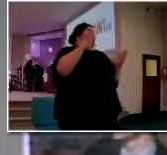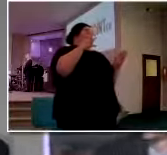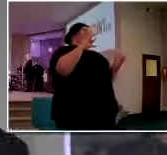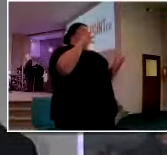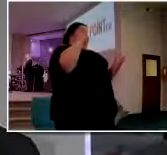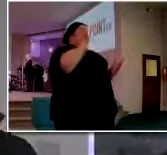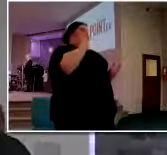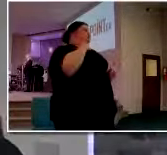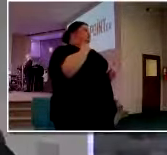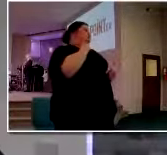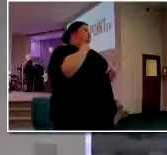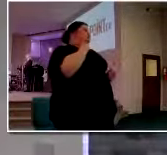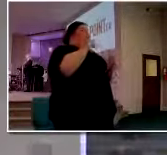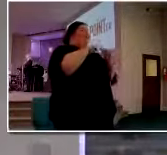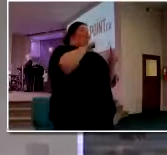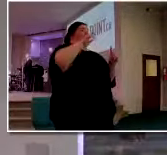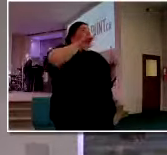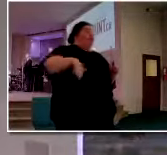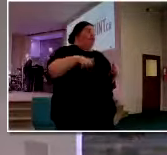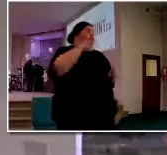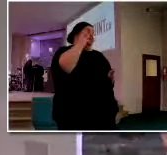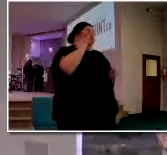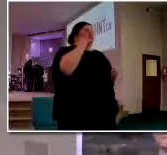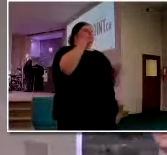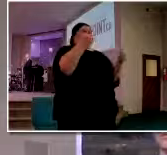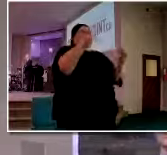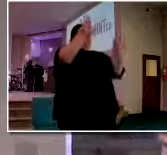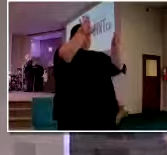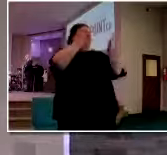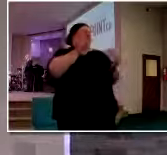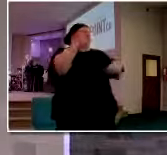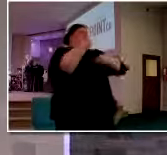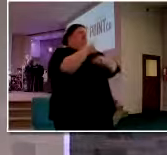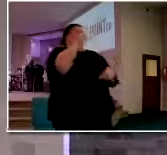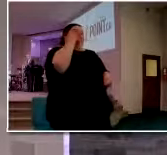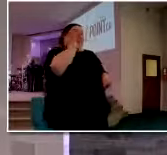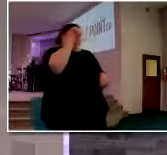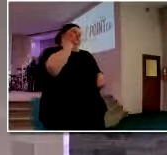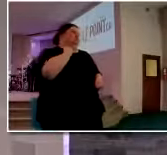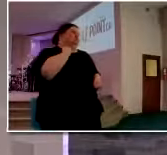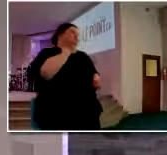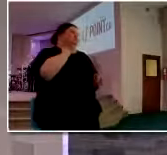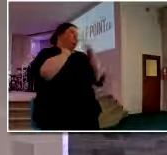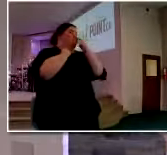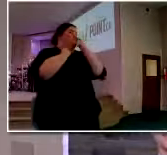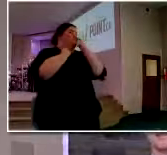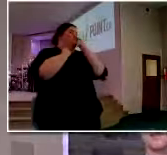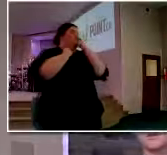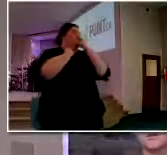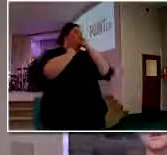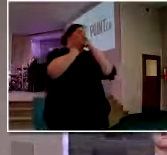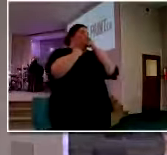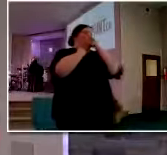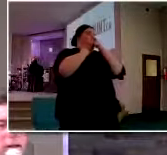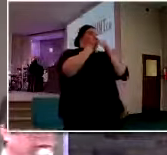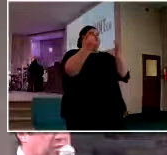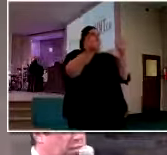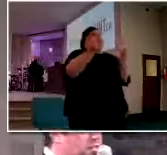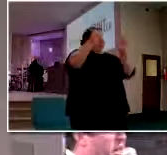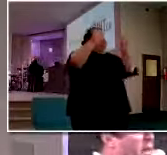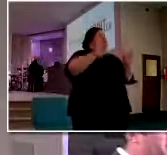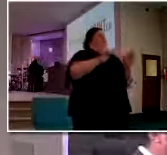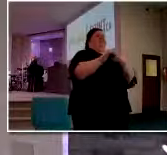it before. But if you haven't, today's a great day. Today's a great day. Today's a great morning.